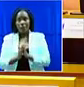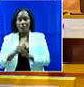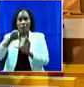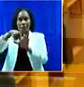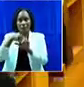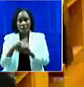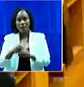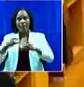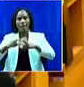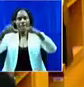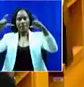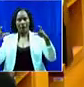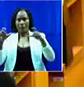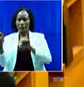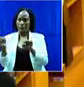employment programs.